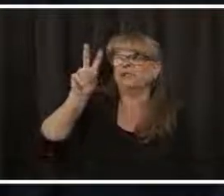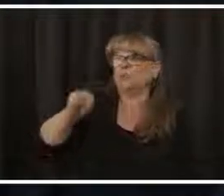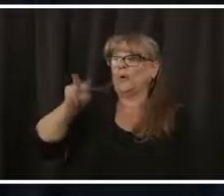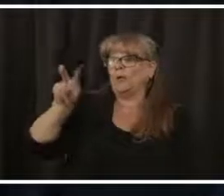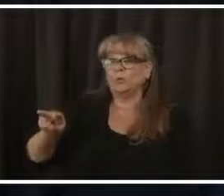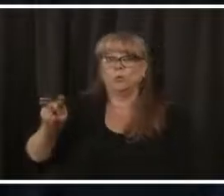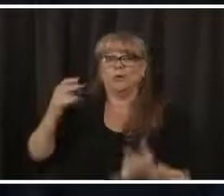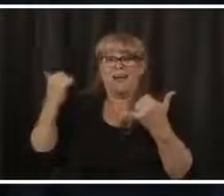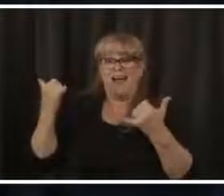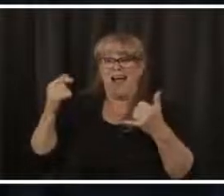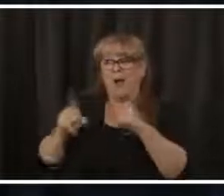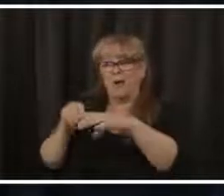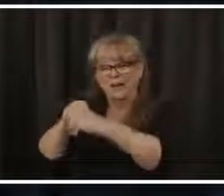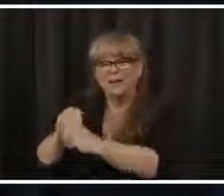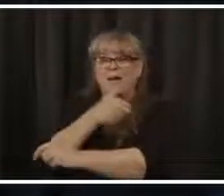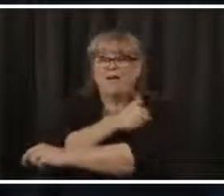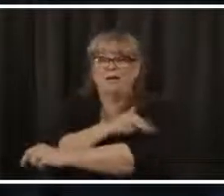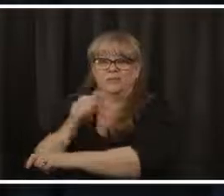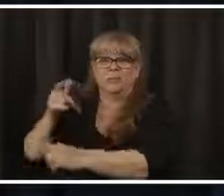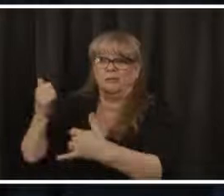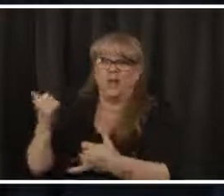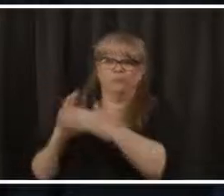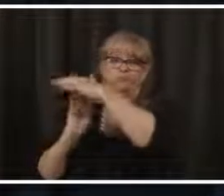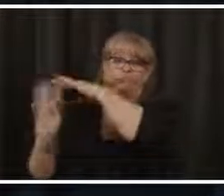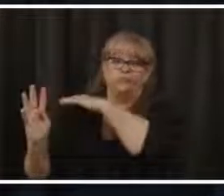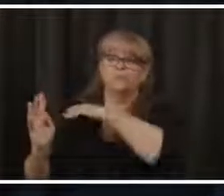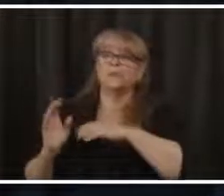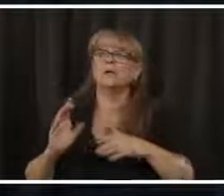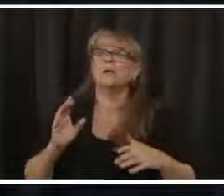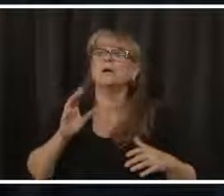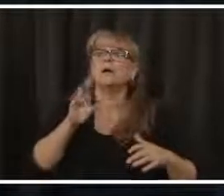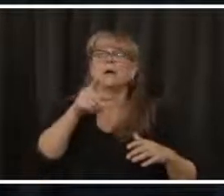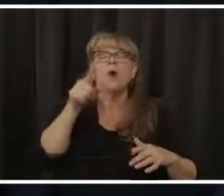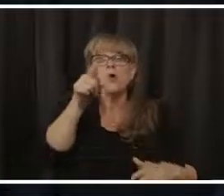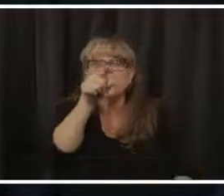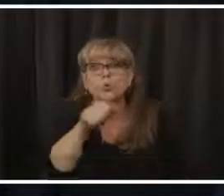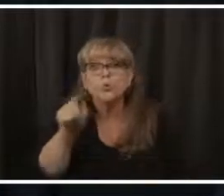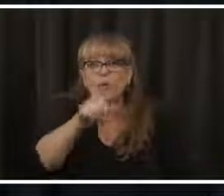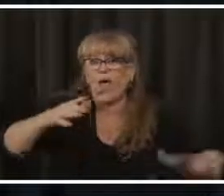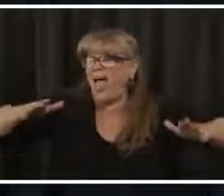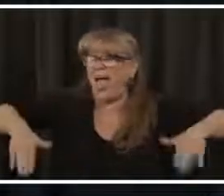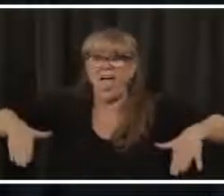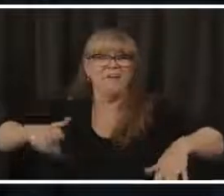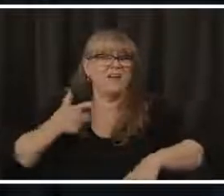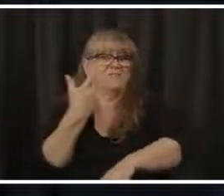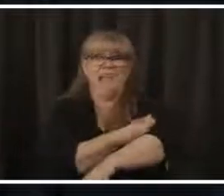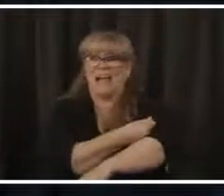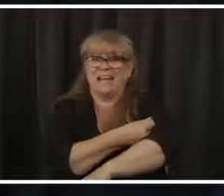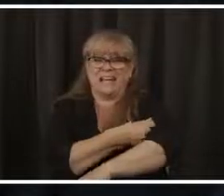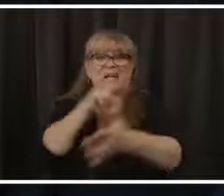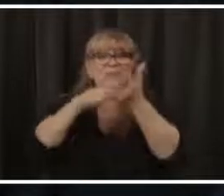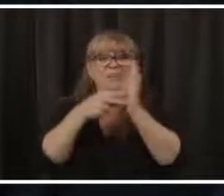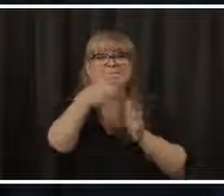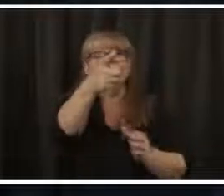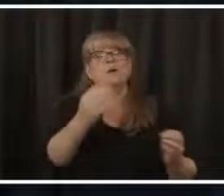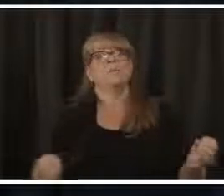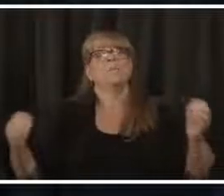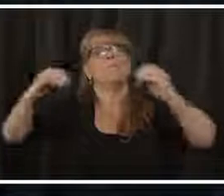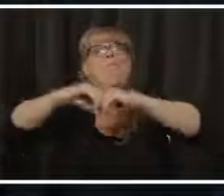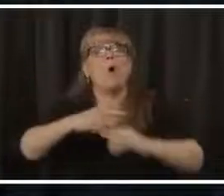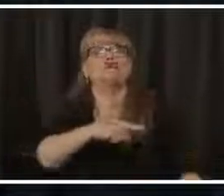And if you haven't yet been vaccinated, you are at very high risk for contracting this virus right